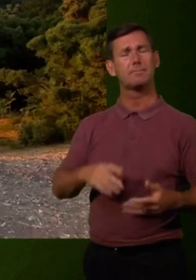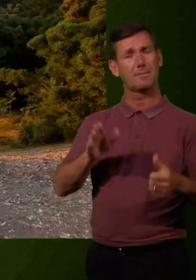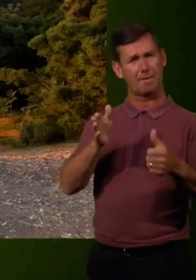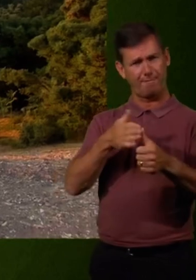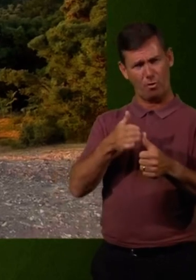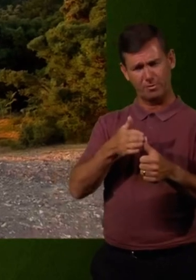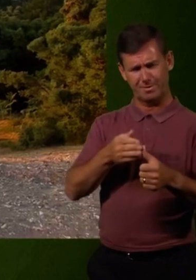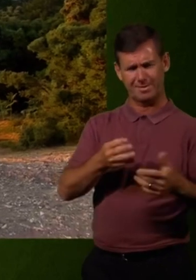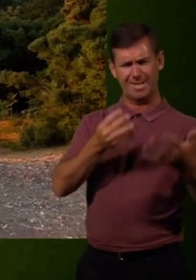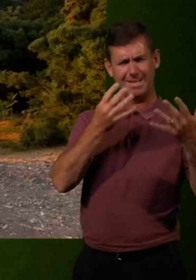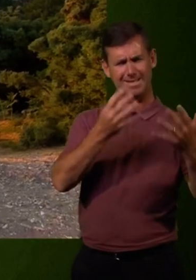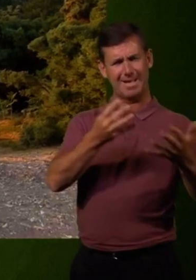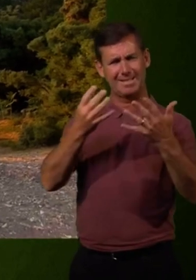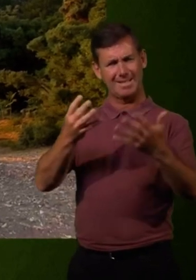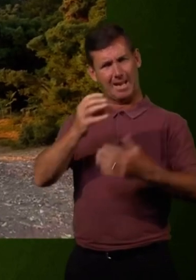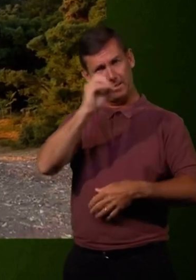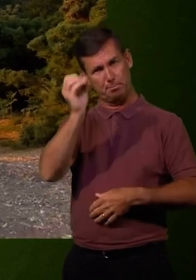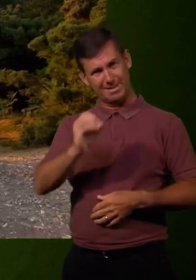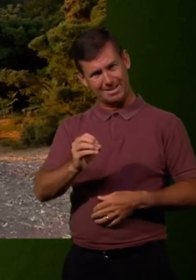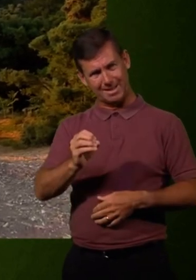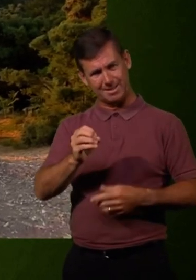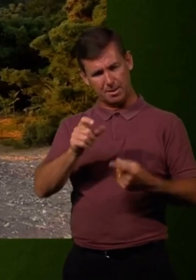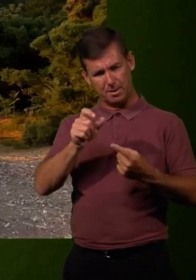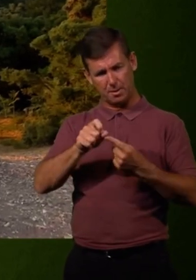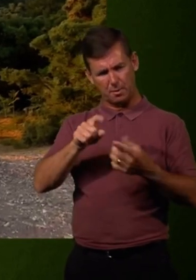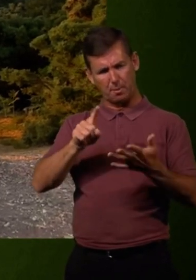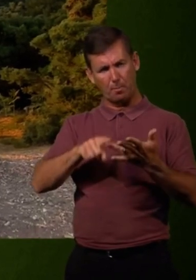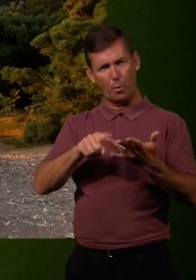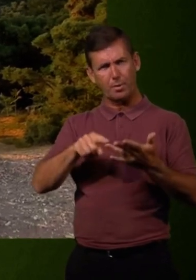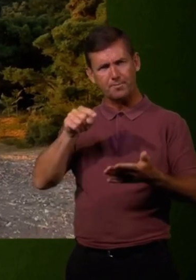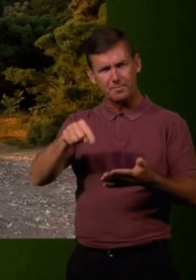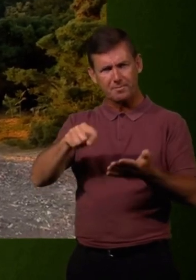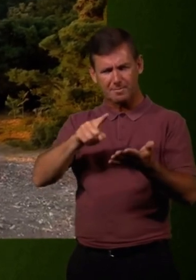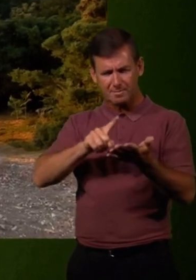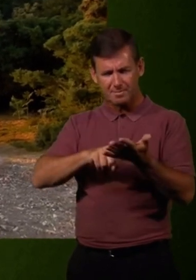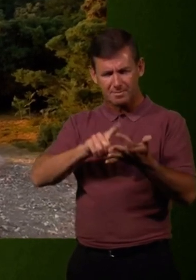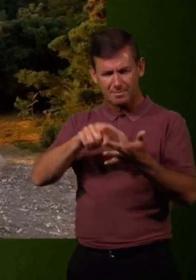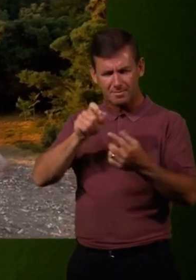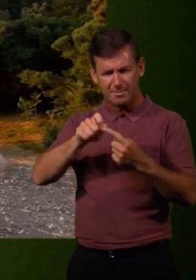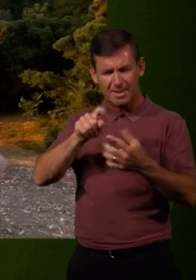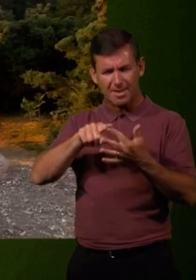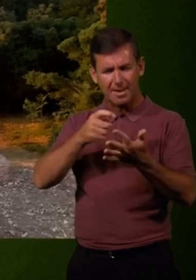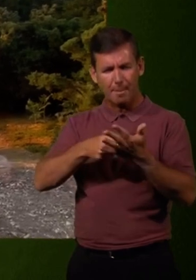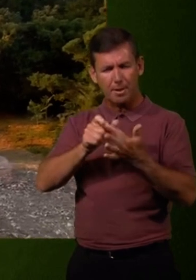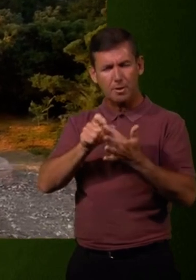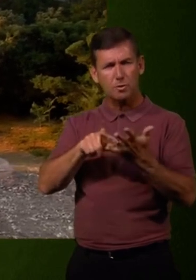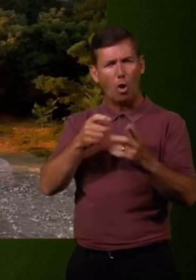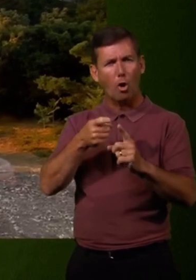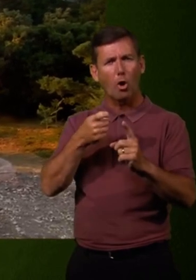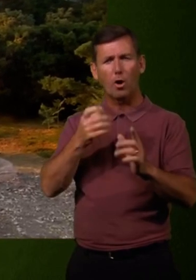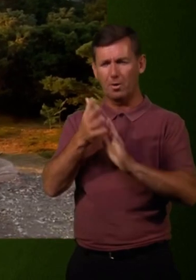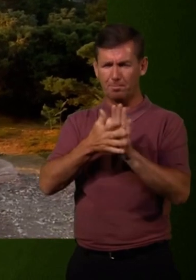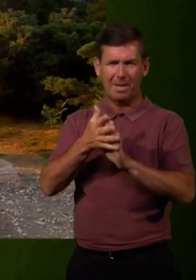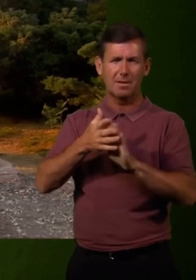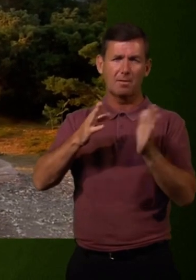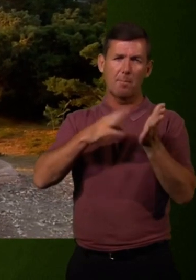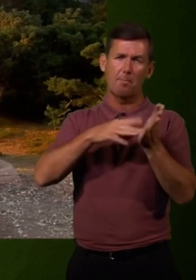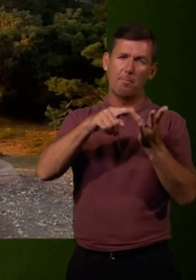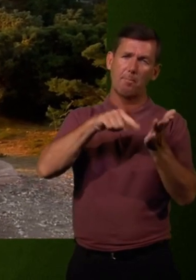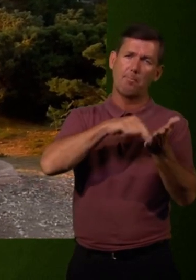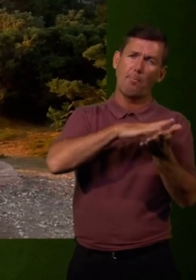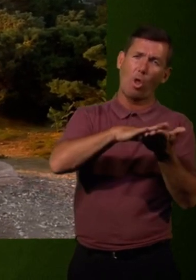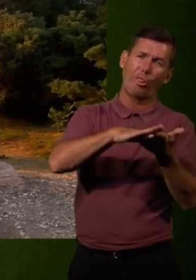99% of all of the poo had Lepidoptera in it. That's butterflies and moths, clearly moths, because it's nightjars, they're foraging at